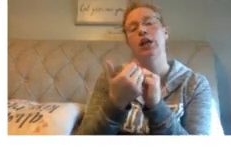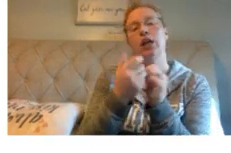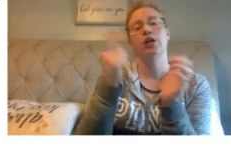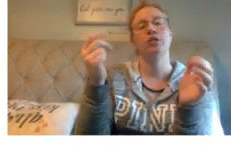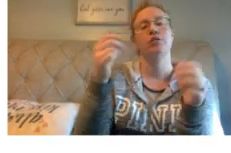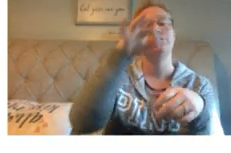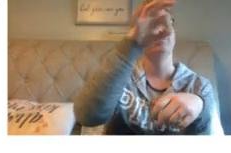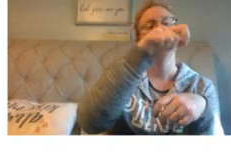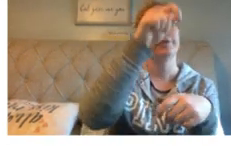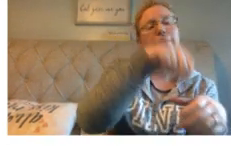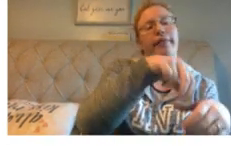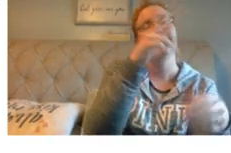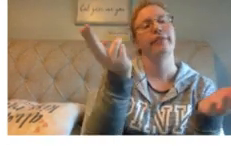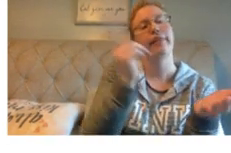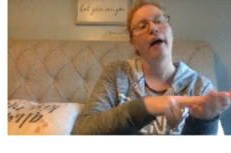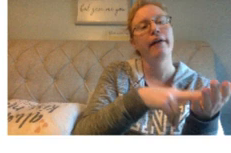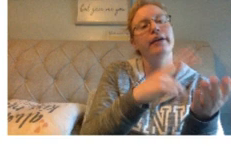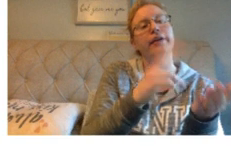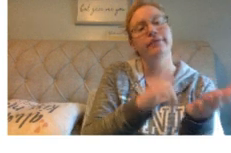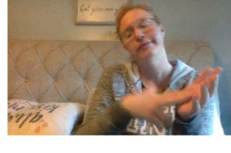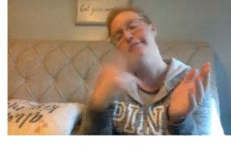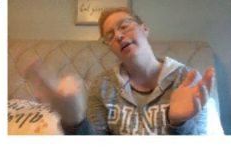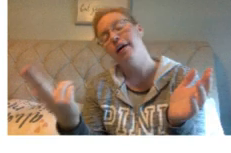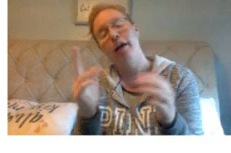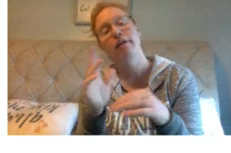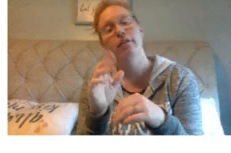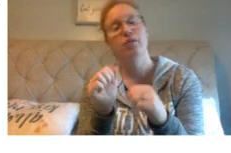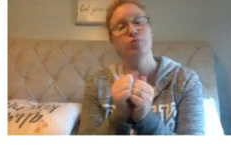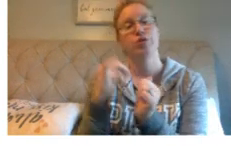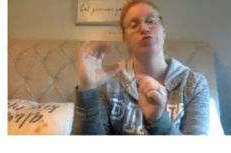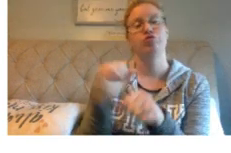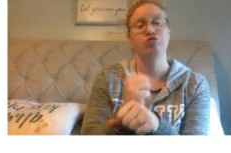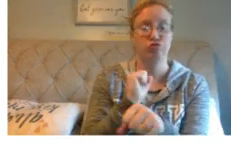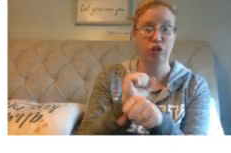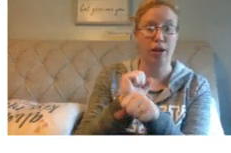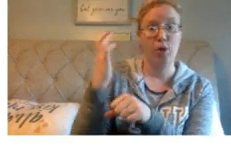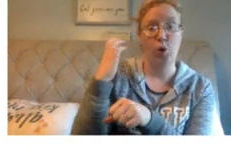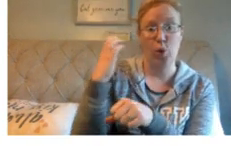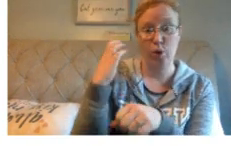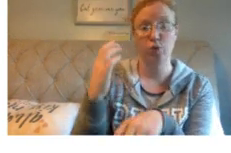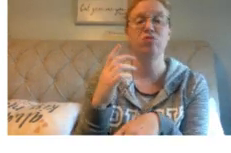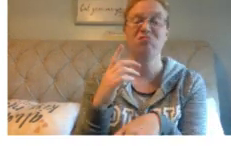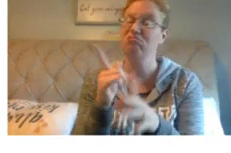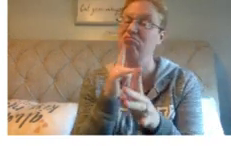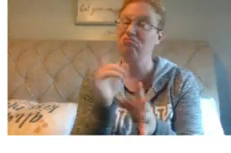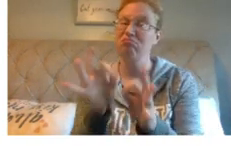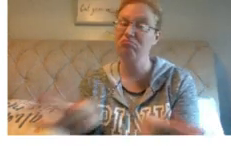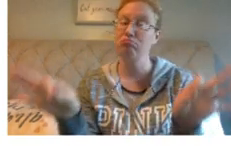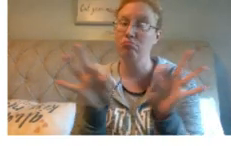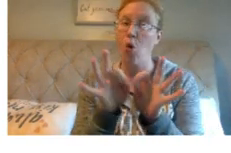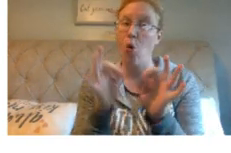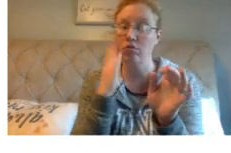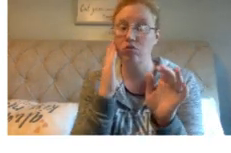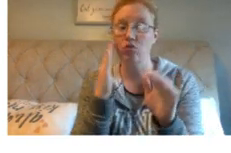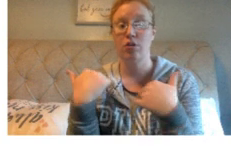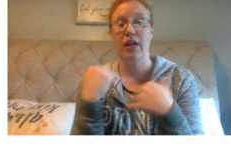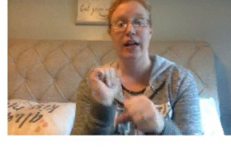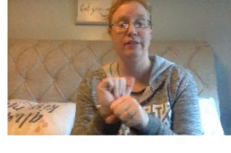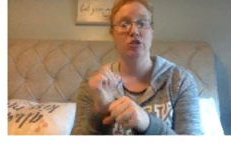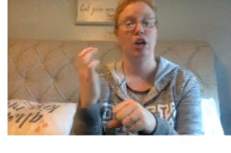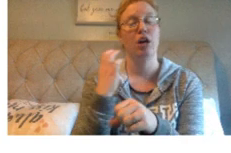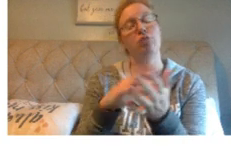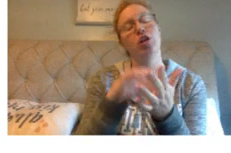clock in and clock out on the computer with her job coach. Okay? That's pretty important that she knows that she's a job coach